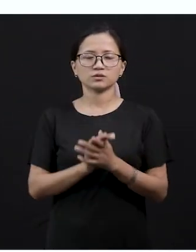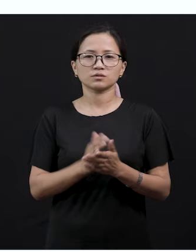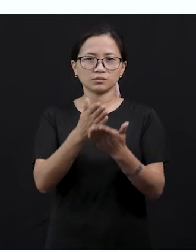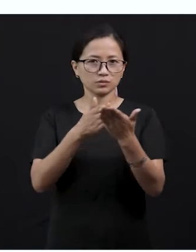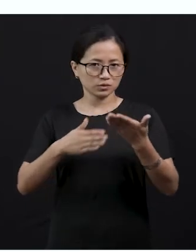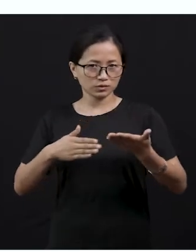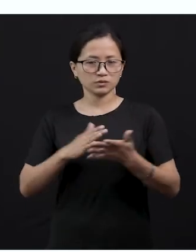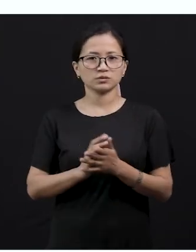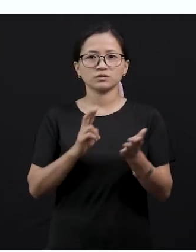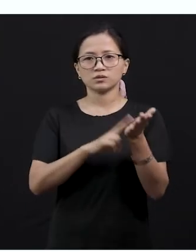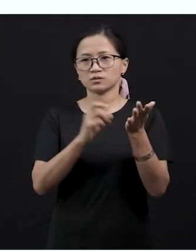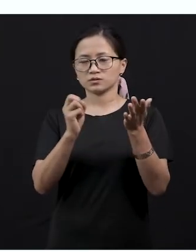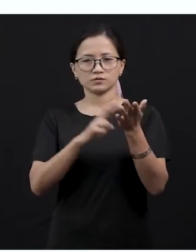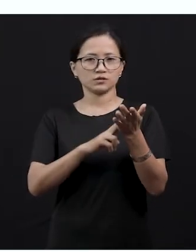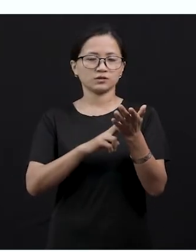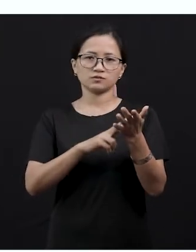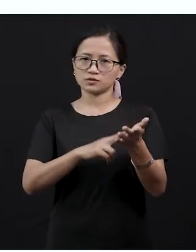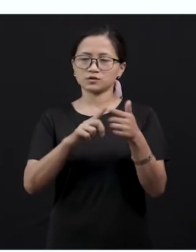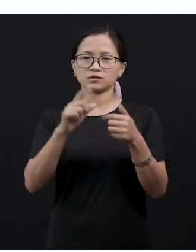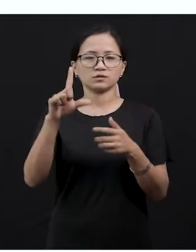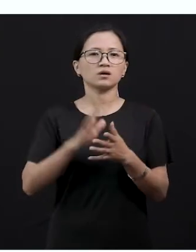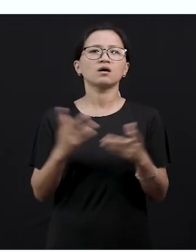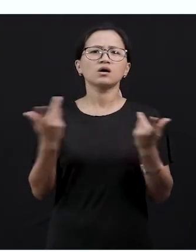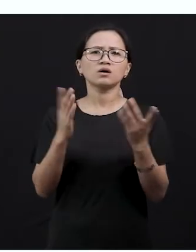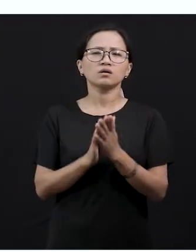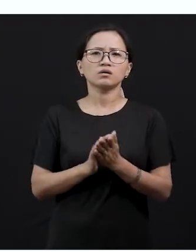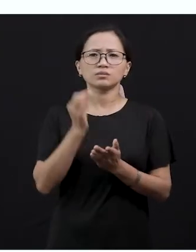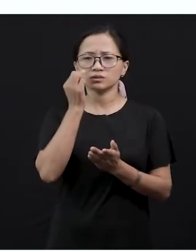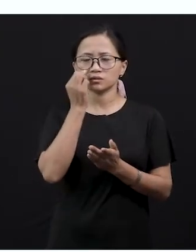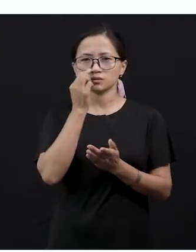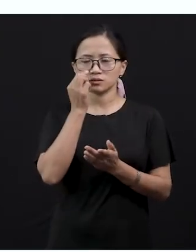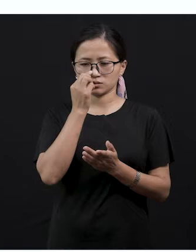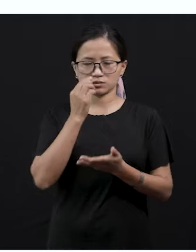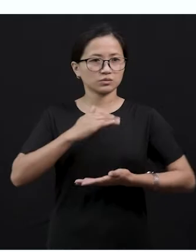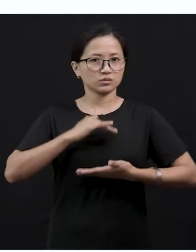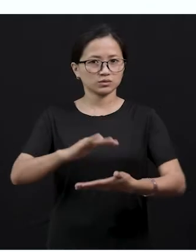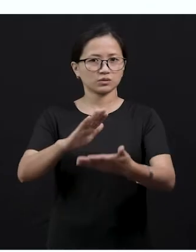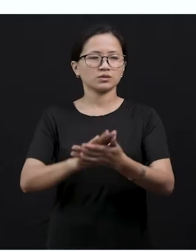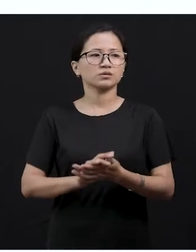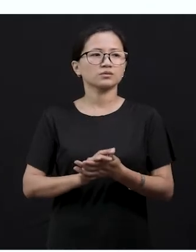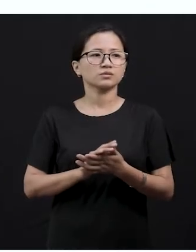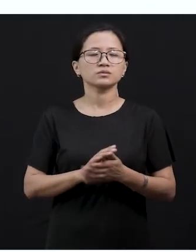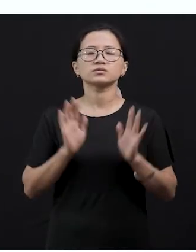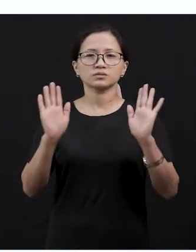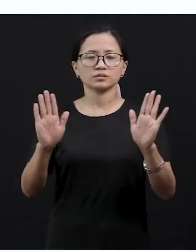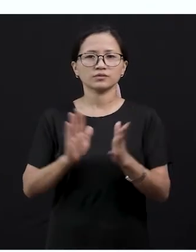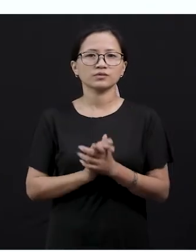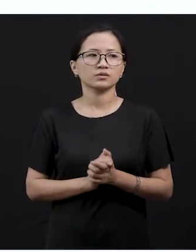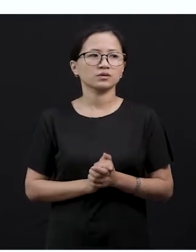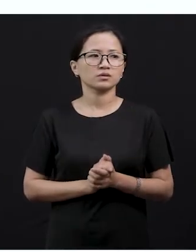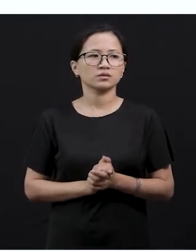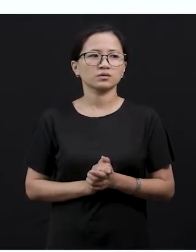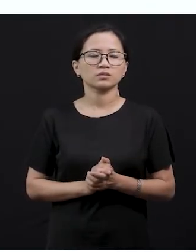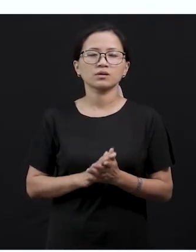novel. Okay, now the next question, how many daughters does Mr. and Mrs. March have? So Mr. March